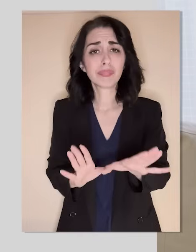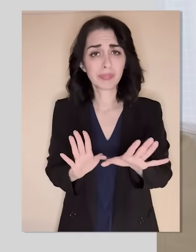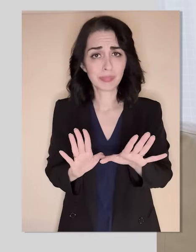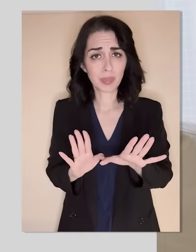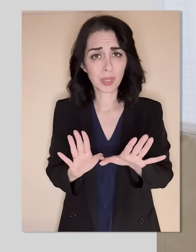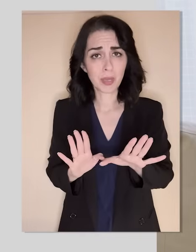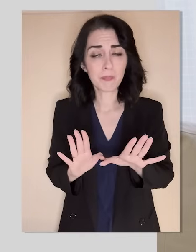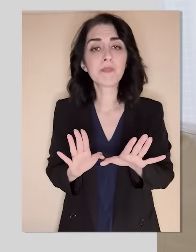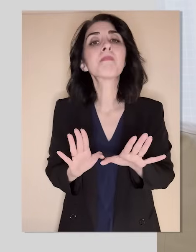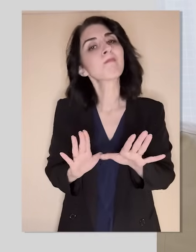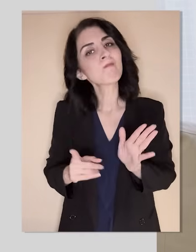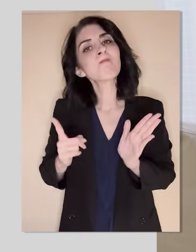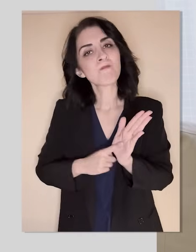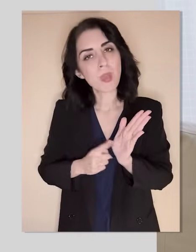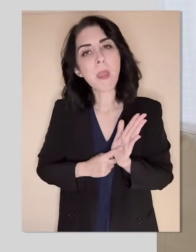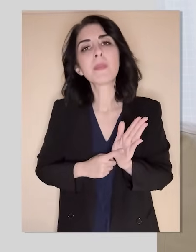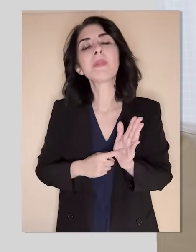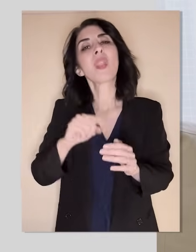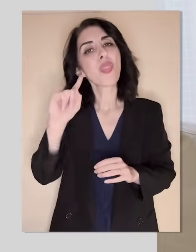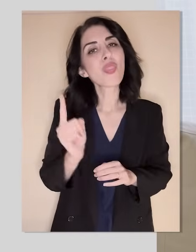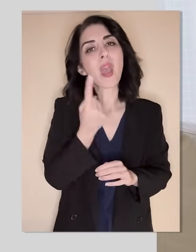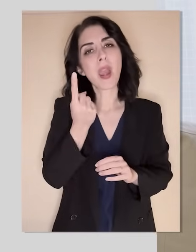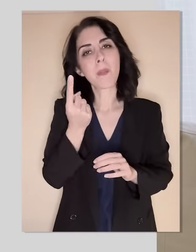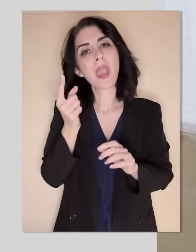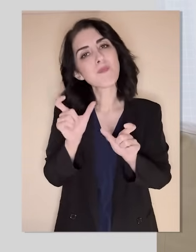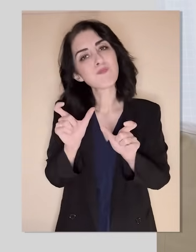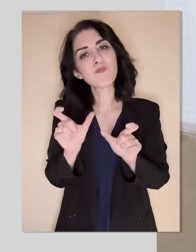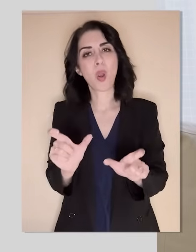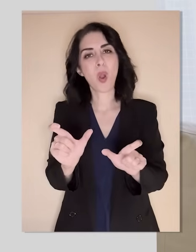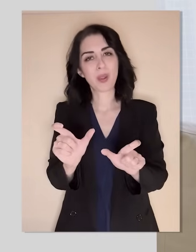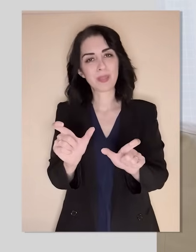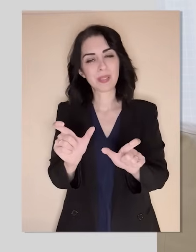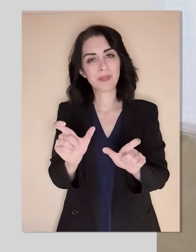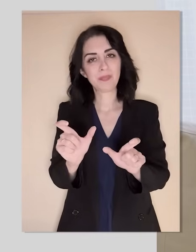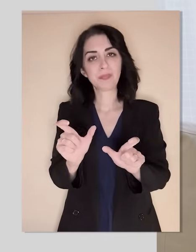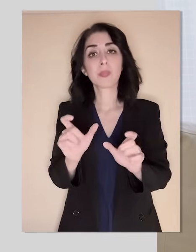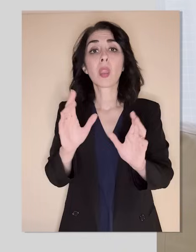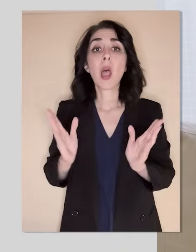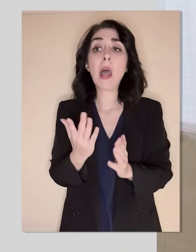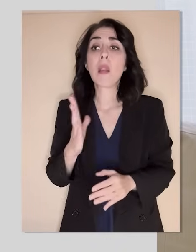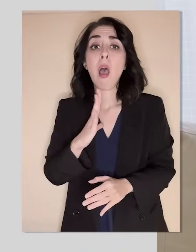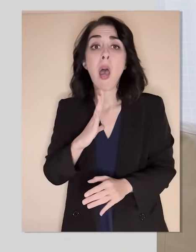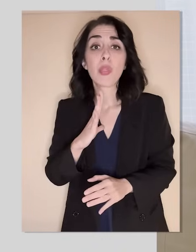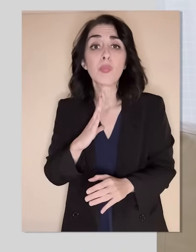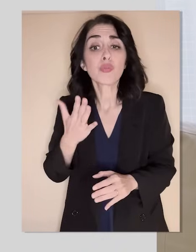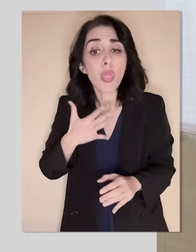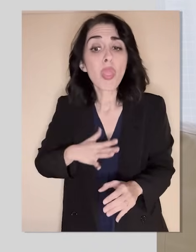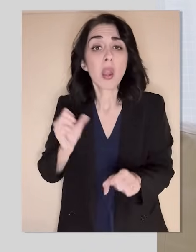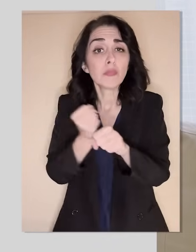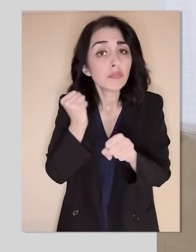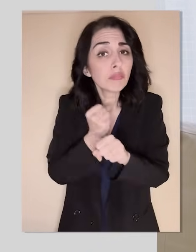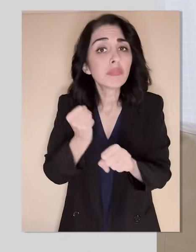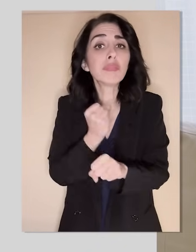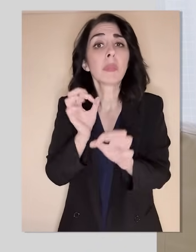they should be on prevention. Like if you're anybody who's responsible and wants to go to work on a regular